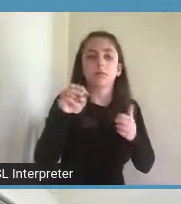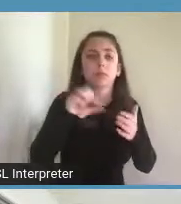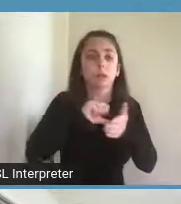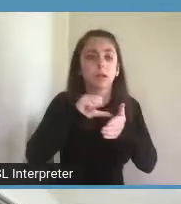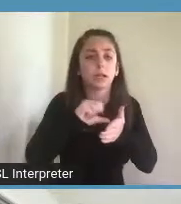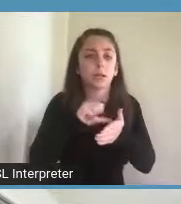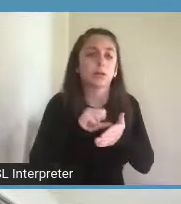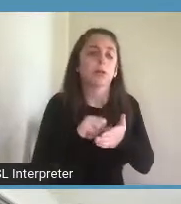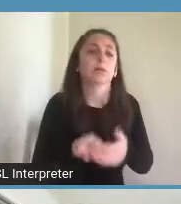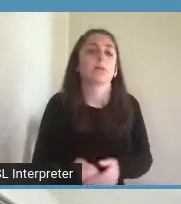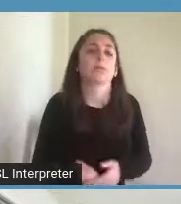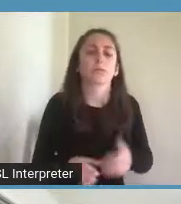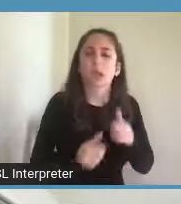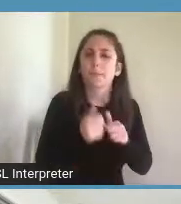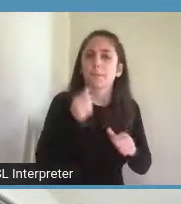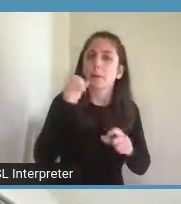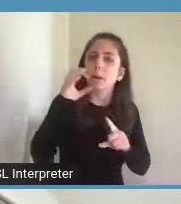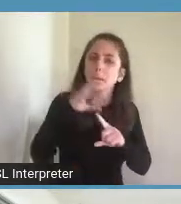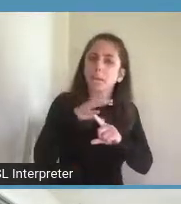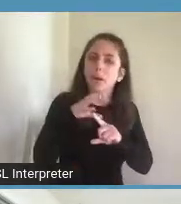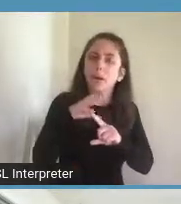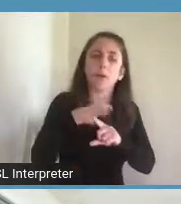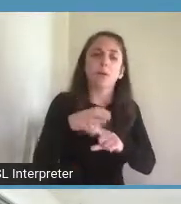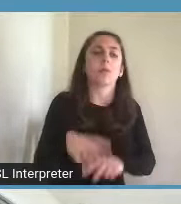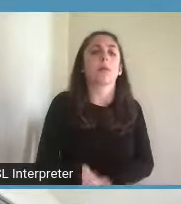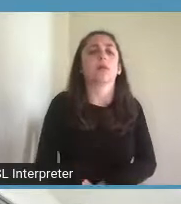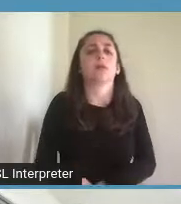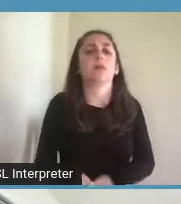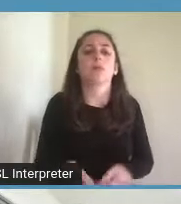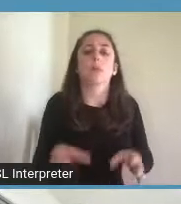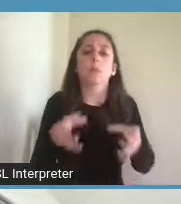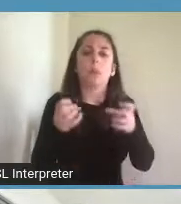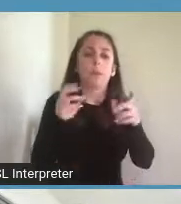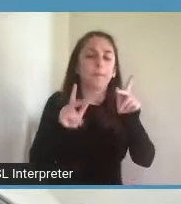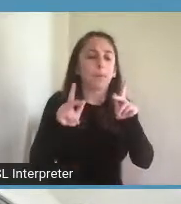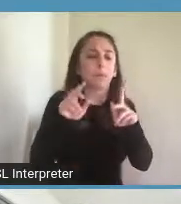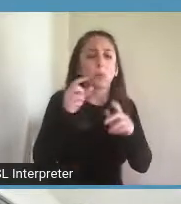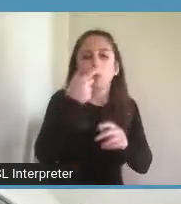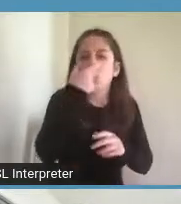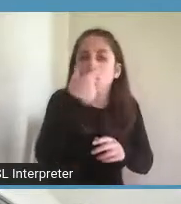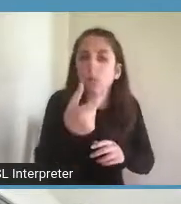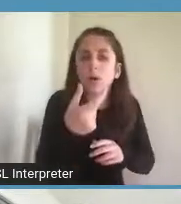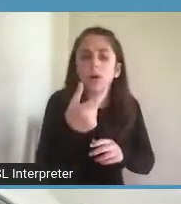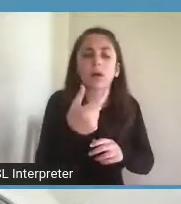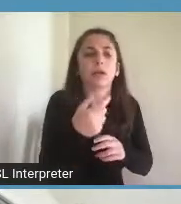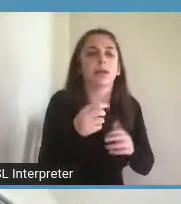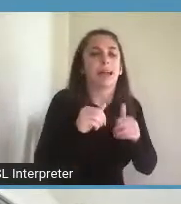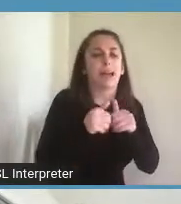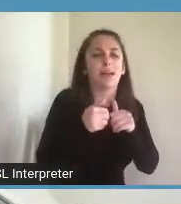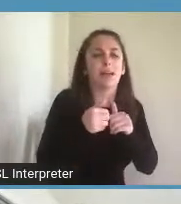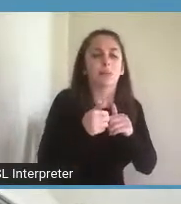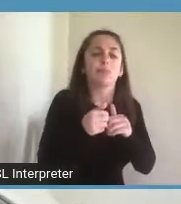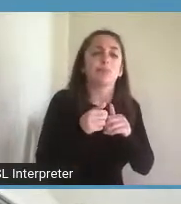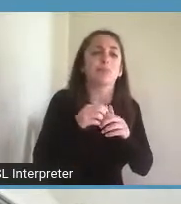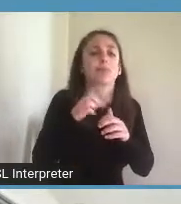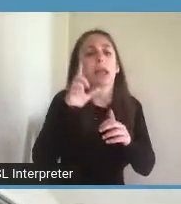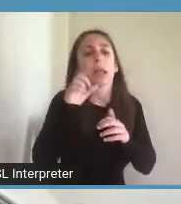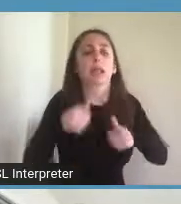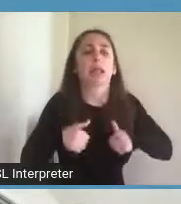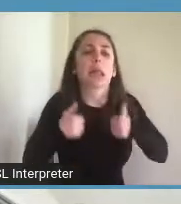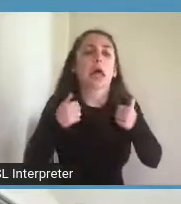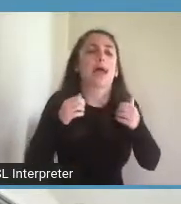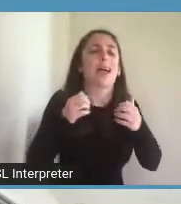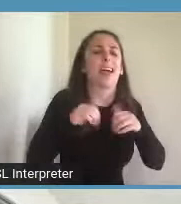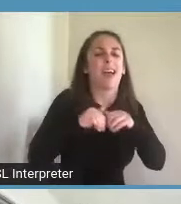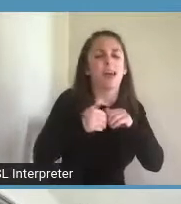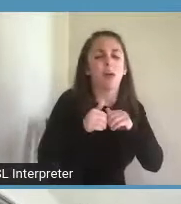most popular landing pages. We want people to watch, right? So that's the first thing you see, is how to watch that live cam. On a donate page,